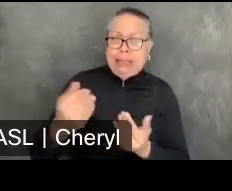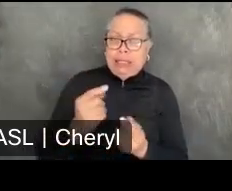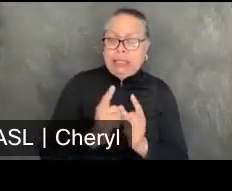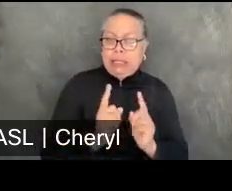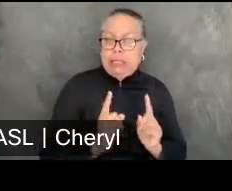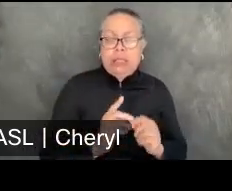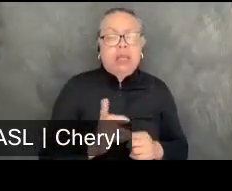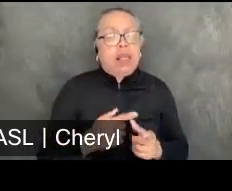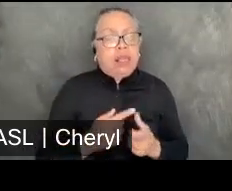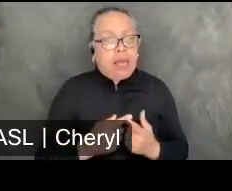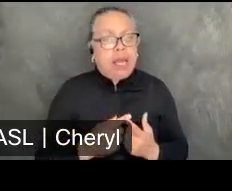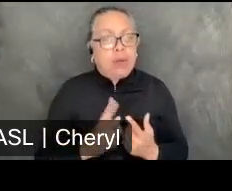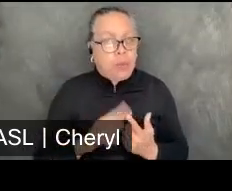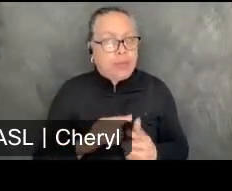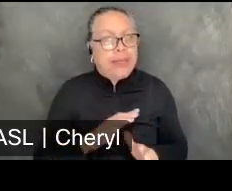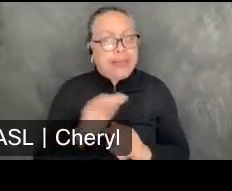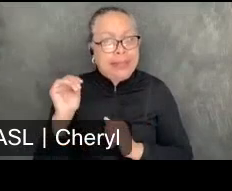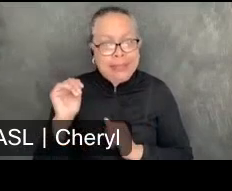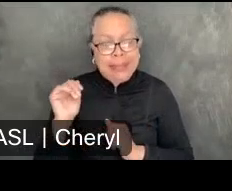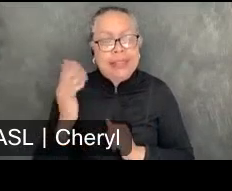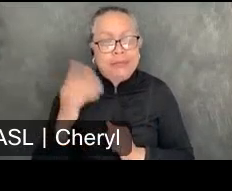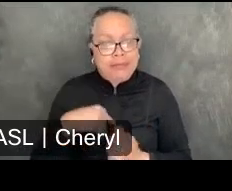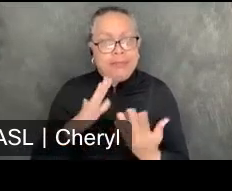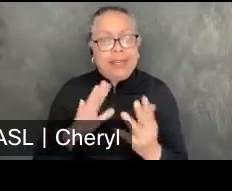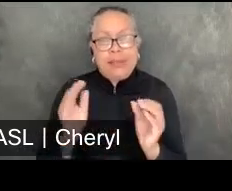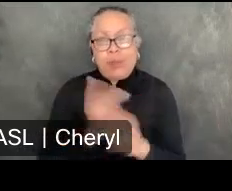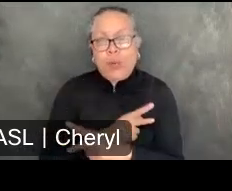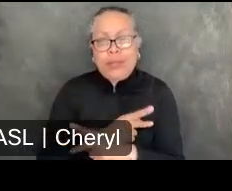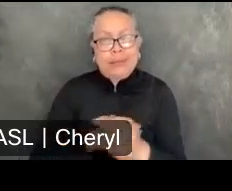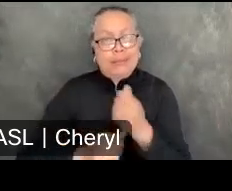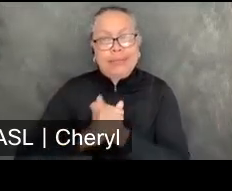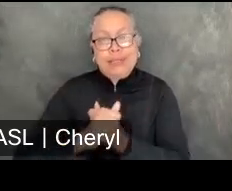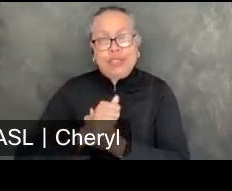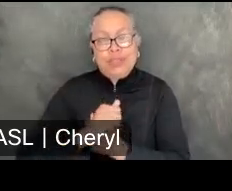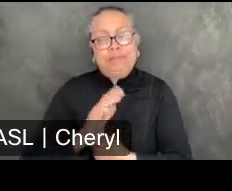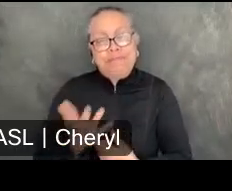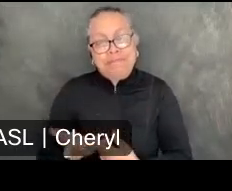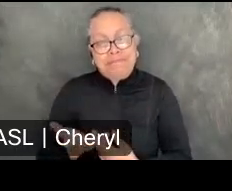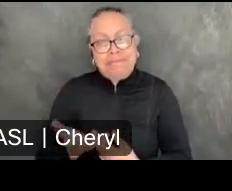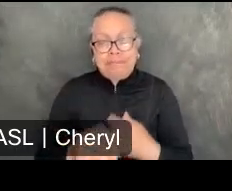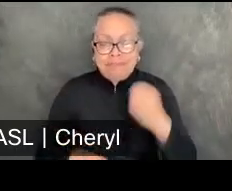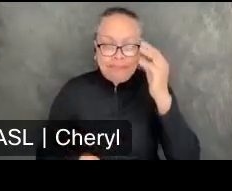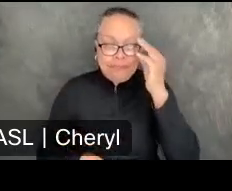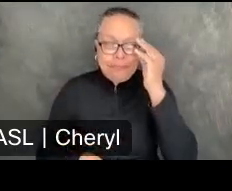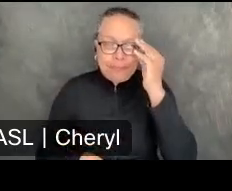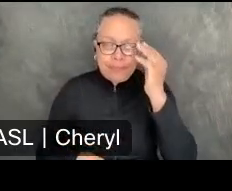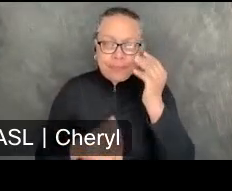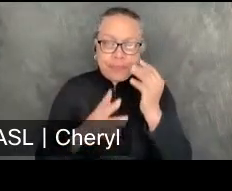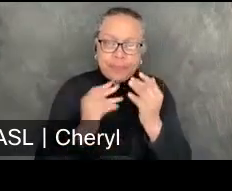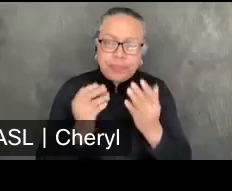when they leave our space with that person. That said, we do want to